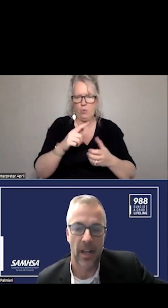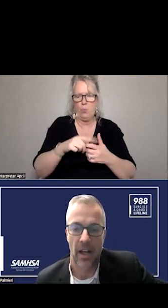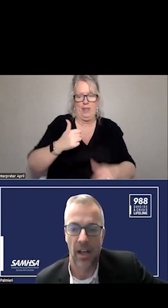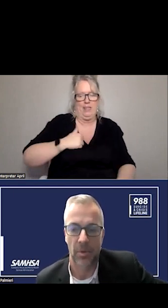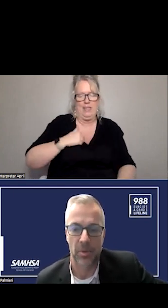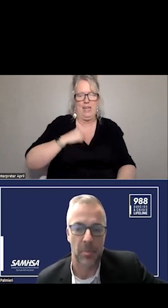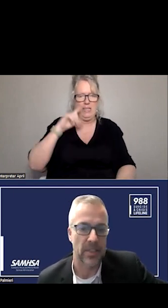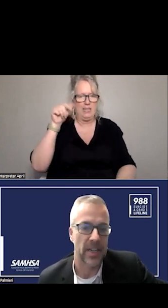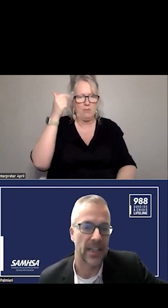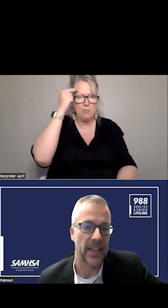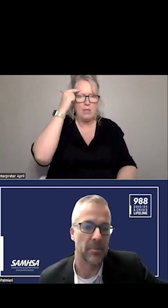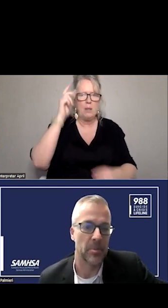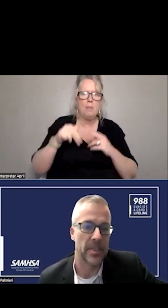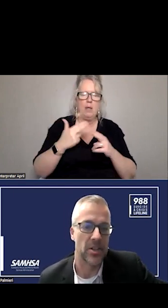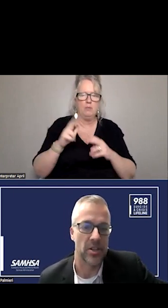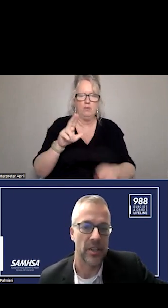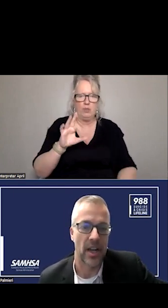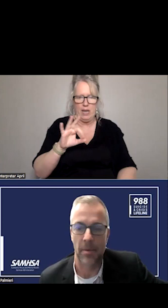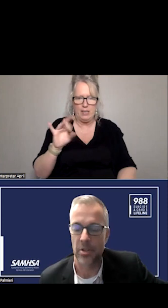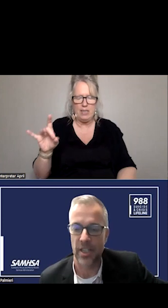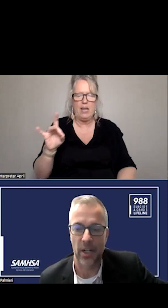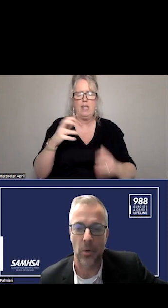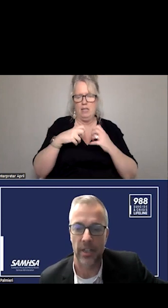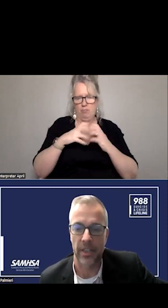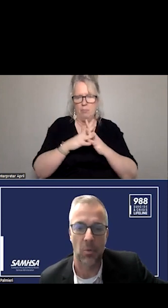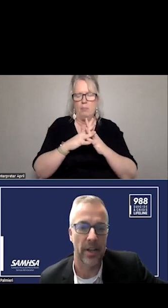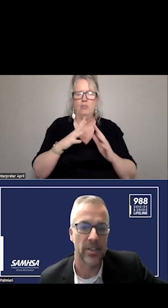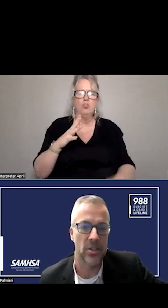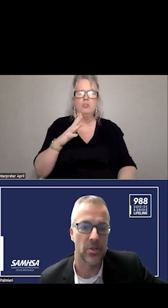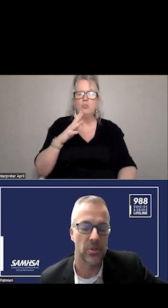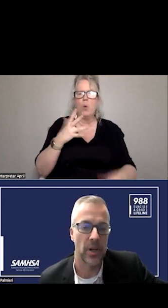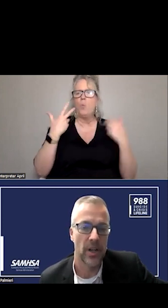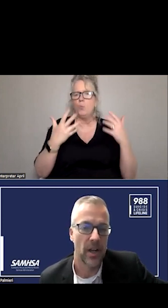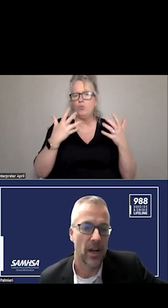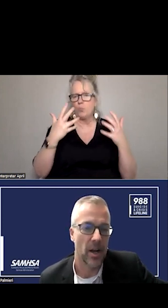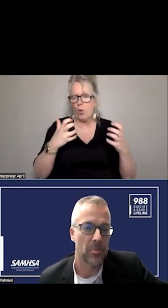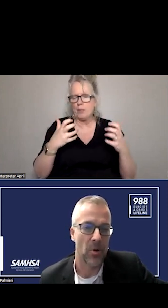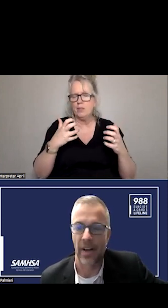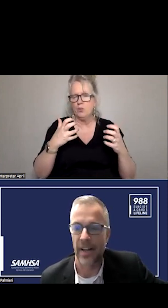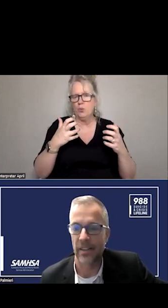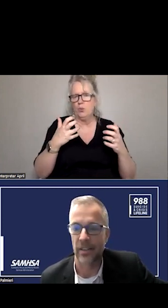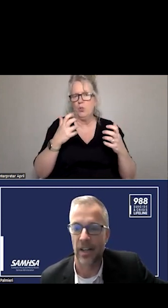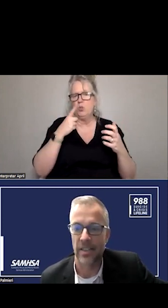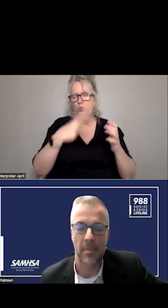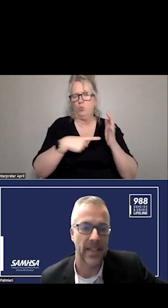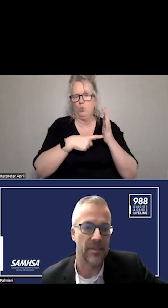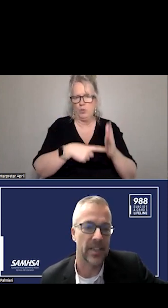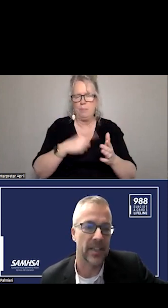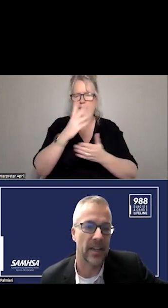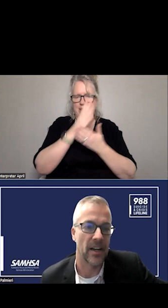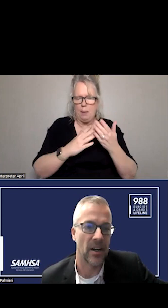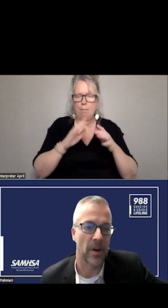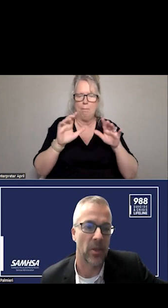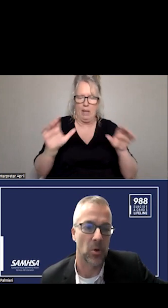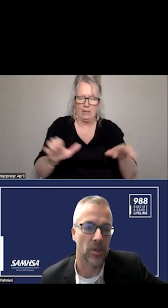government with respect to 988 implementation, but just kind of quickly wanted to profile some